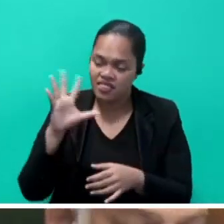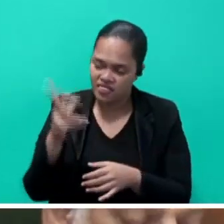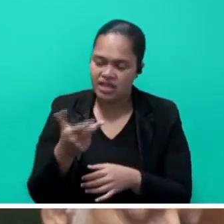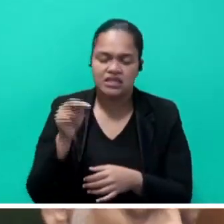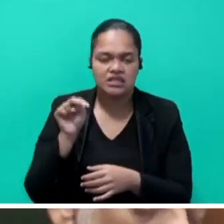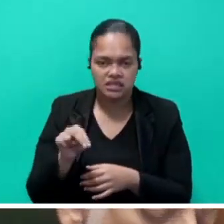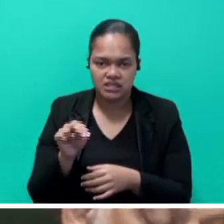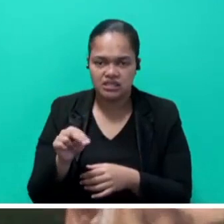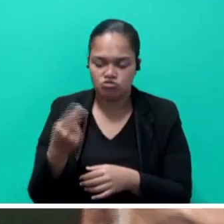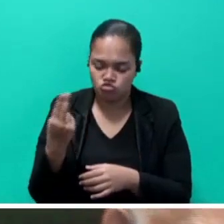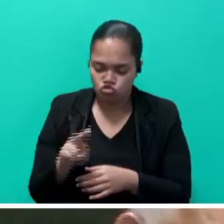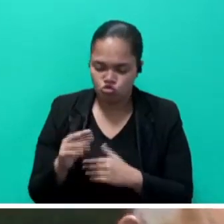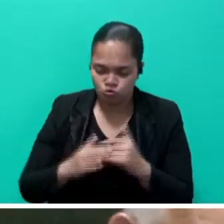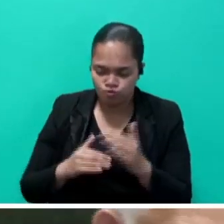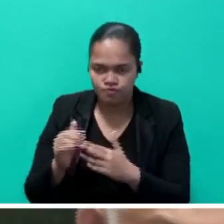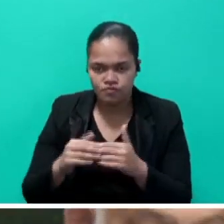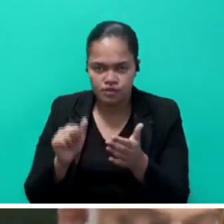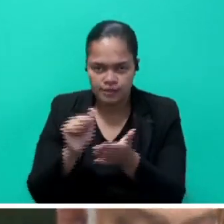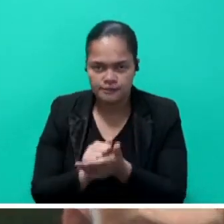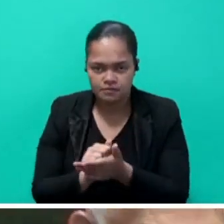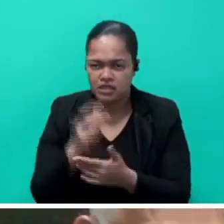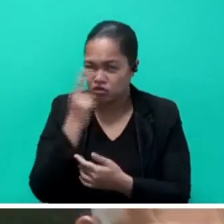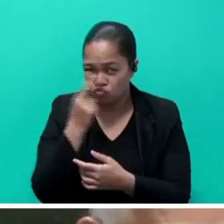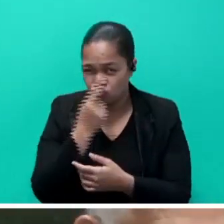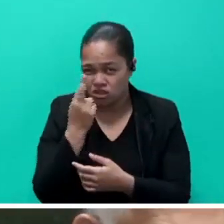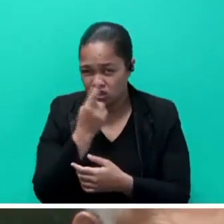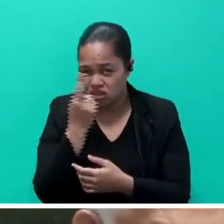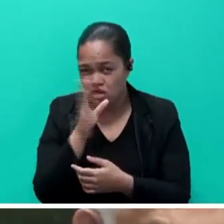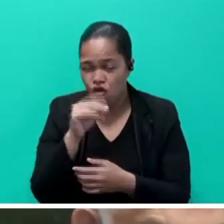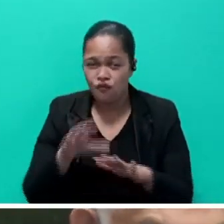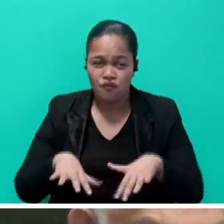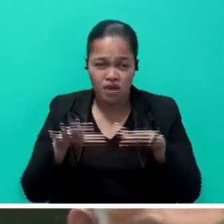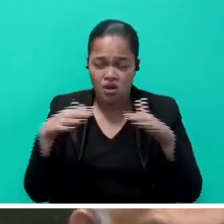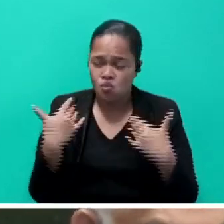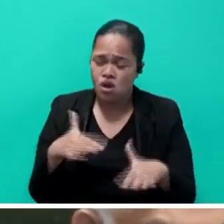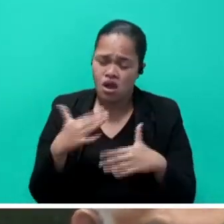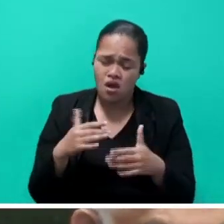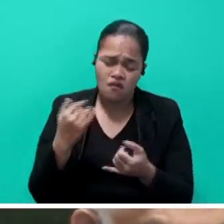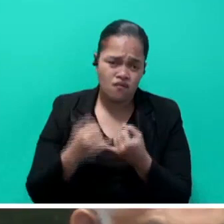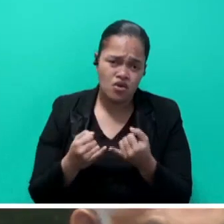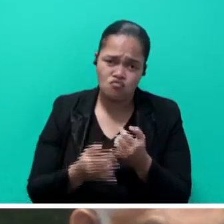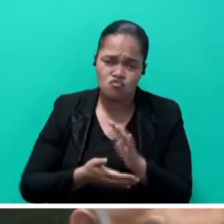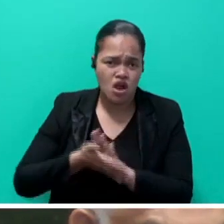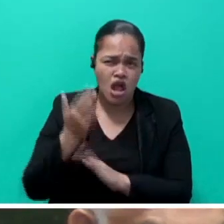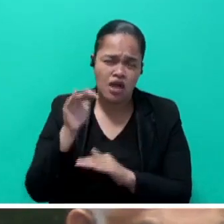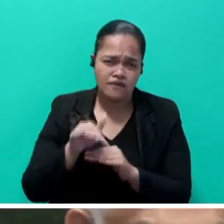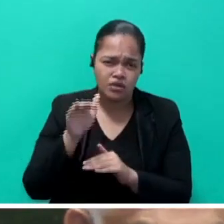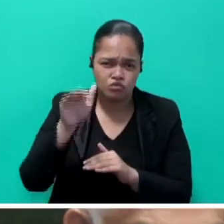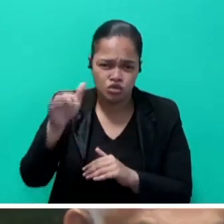and maintained. The risk of flooding is predicted to be high in the future due to